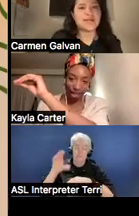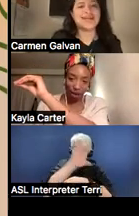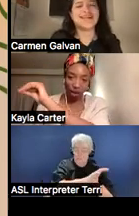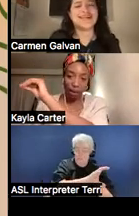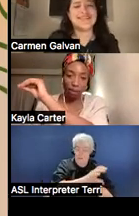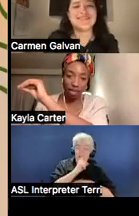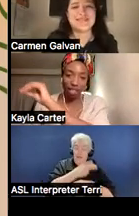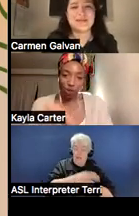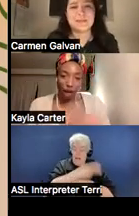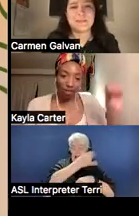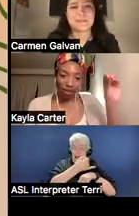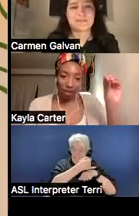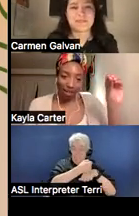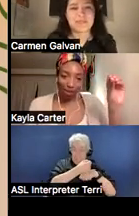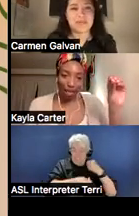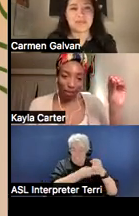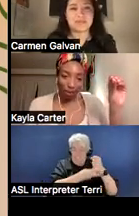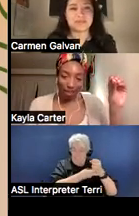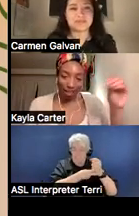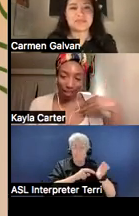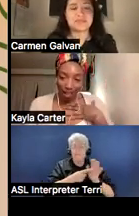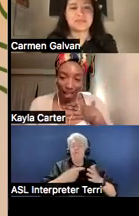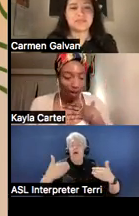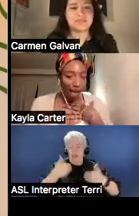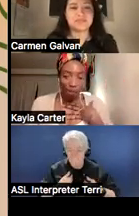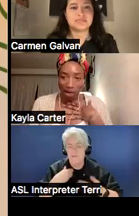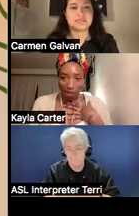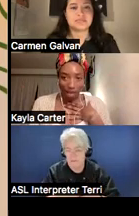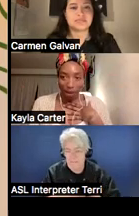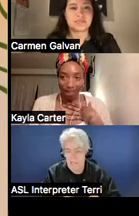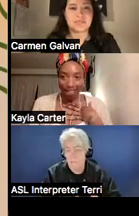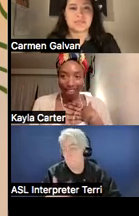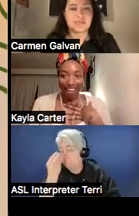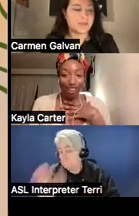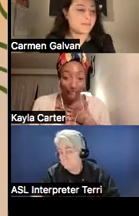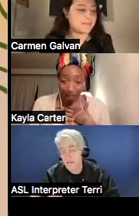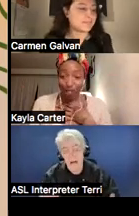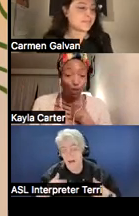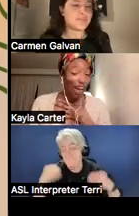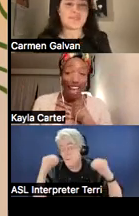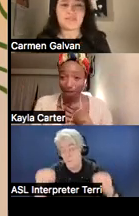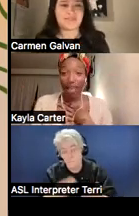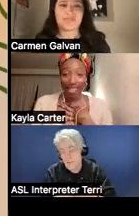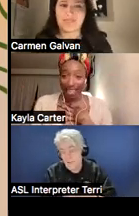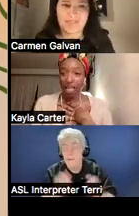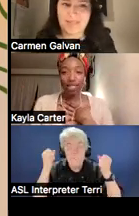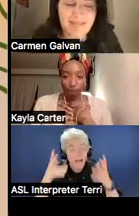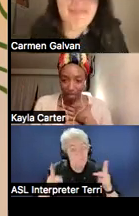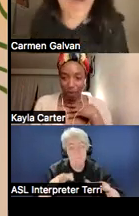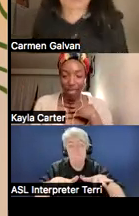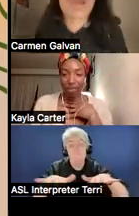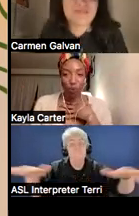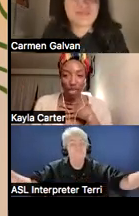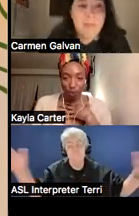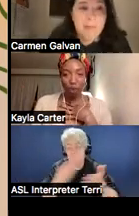savings account means that you have some money to play with. I don't got money to play with. And a lot of us do not have money to